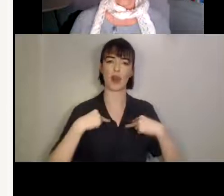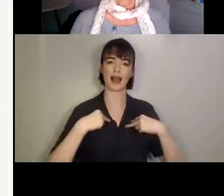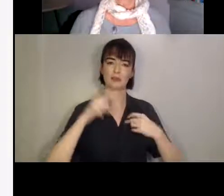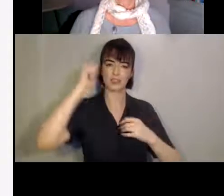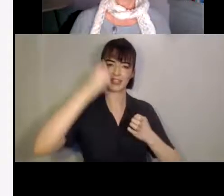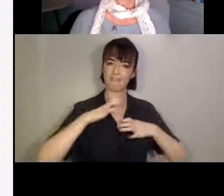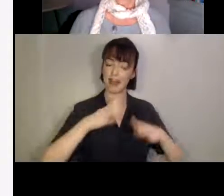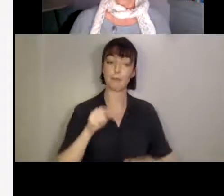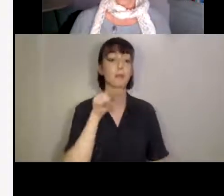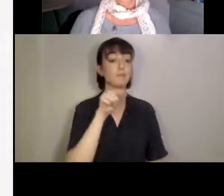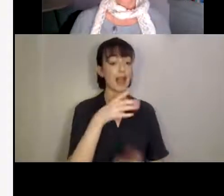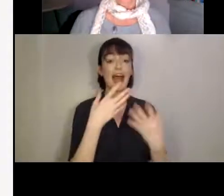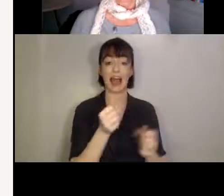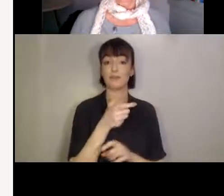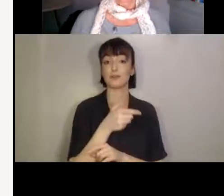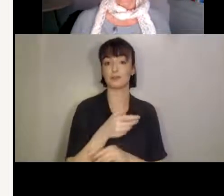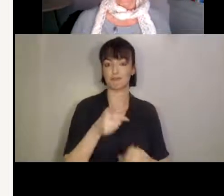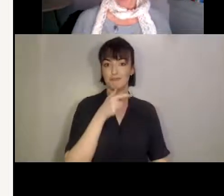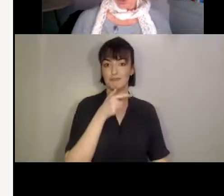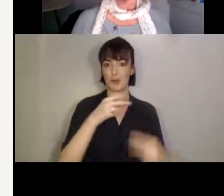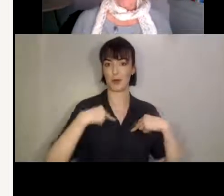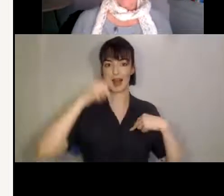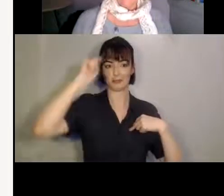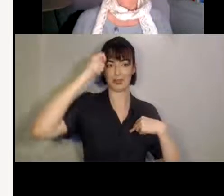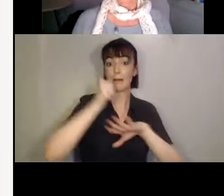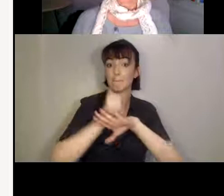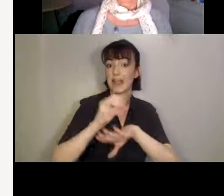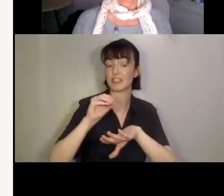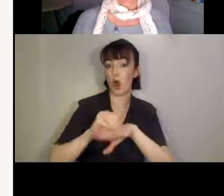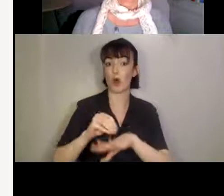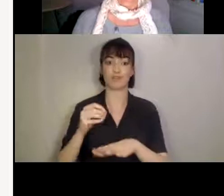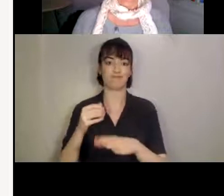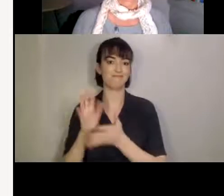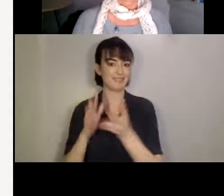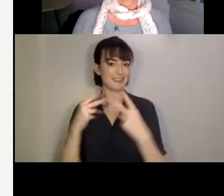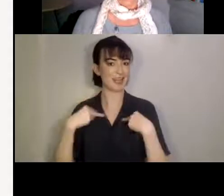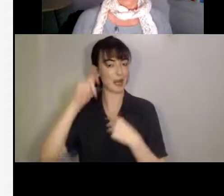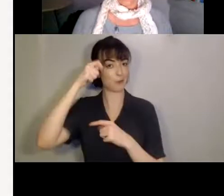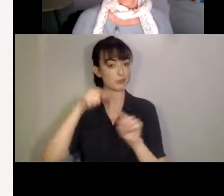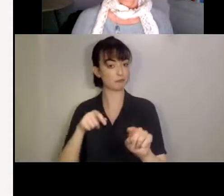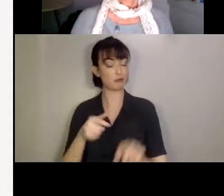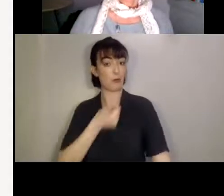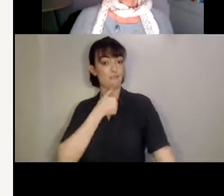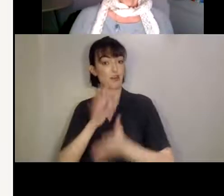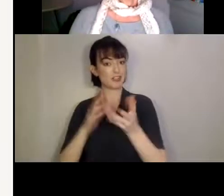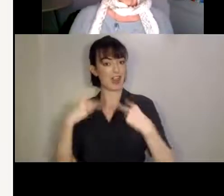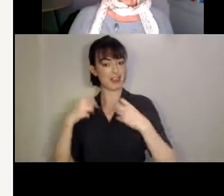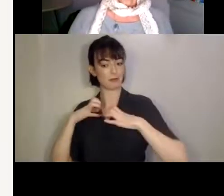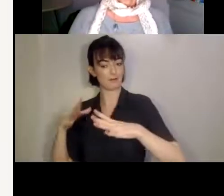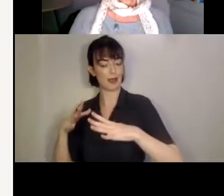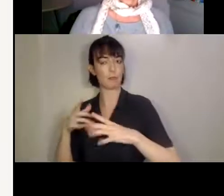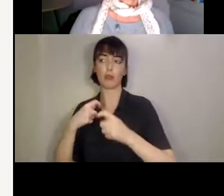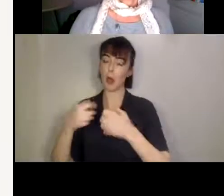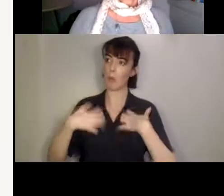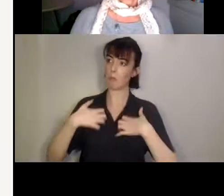spoken language version based on the sign language test. So watch out for that in due course. That will be available soon. So